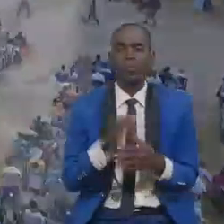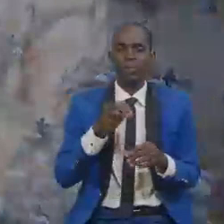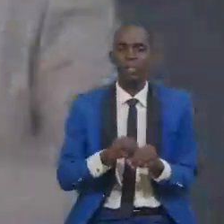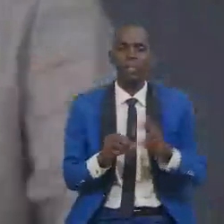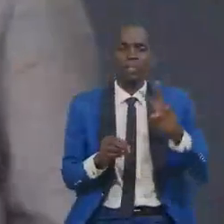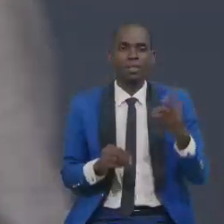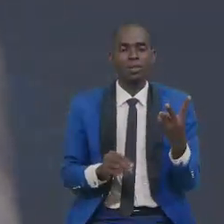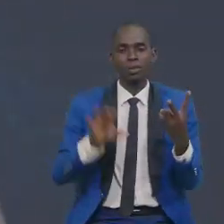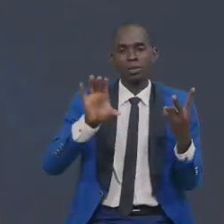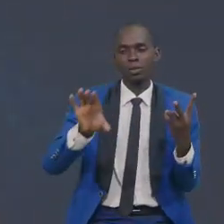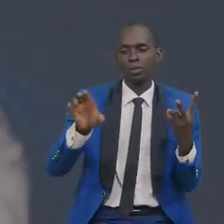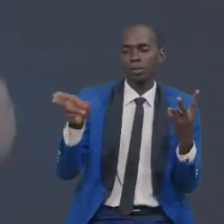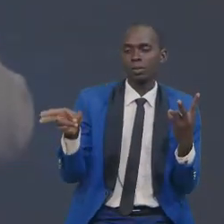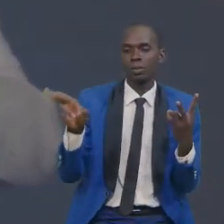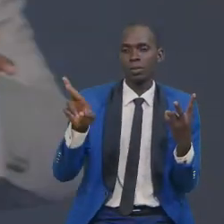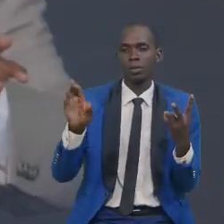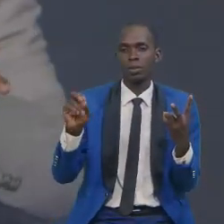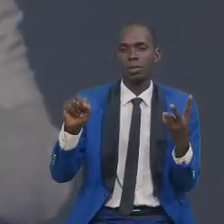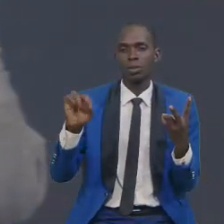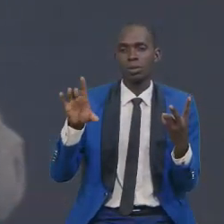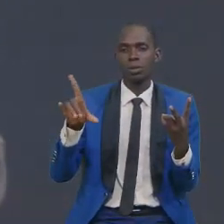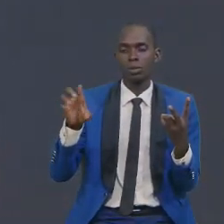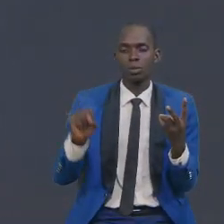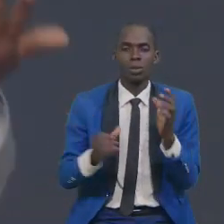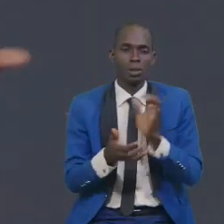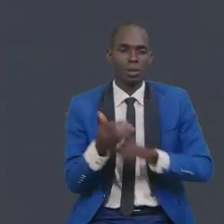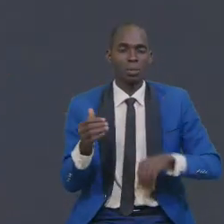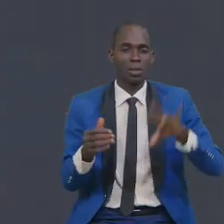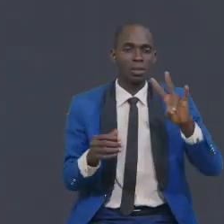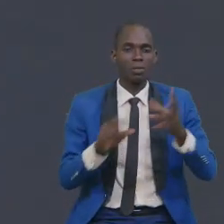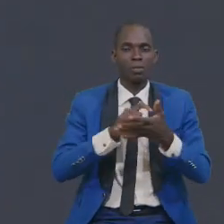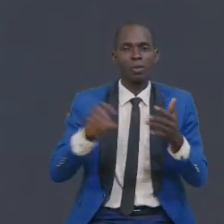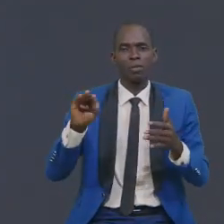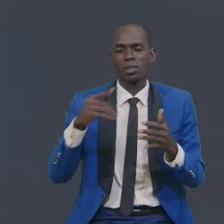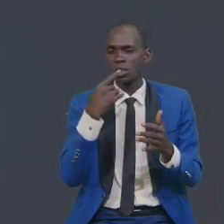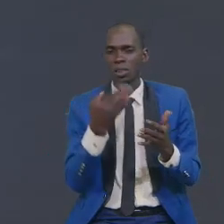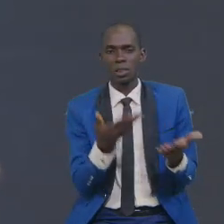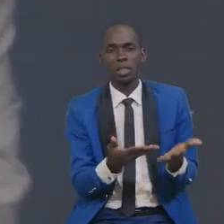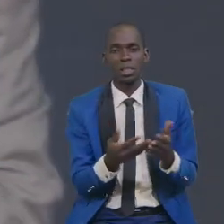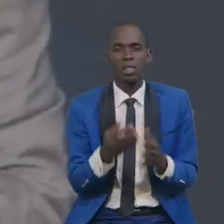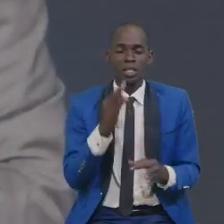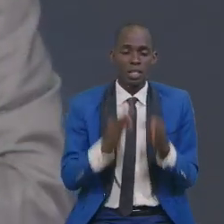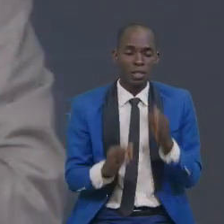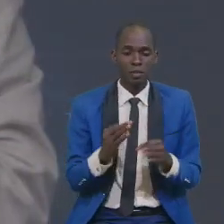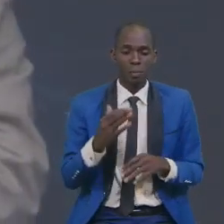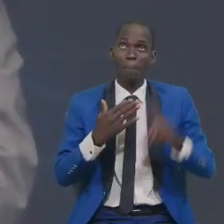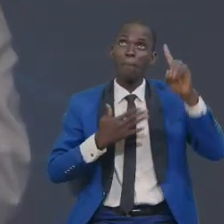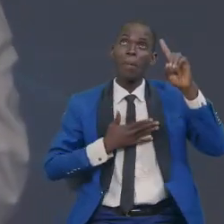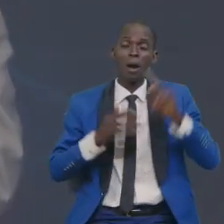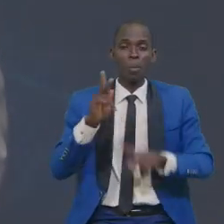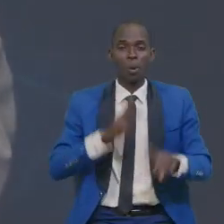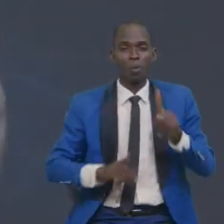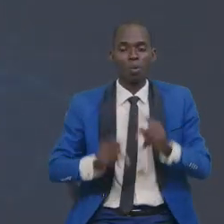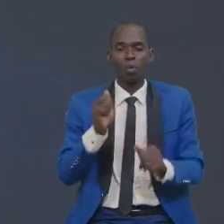7 verse 14 it says eat my people which are called by my